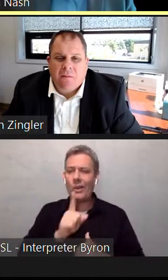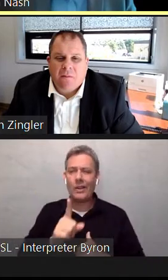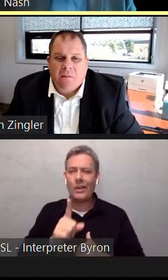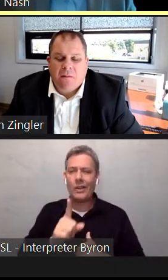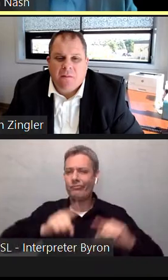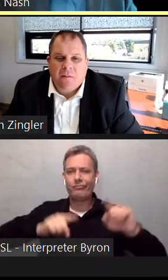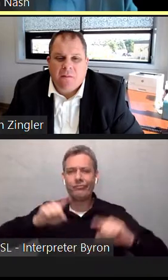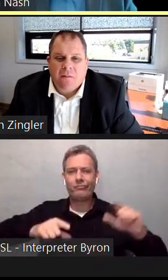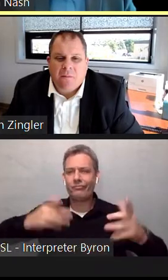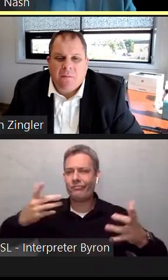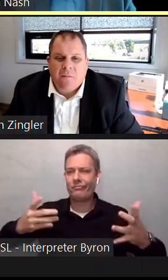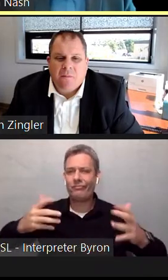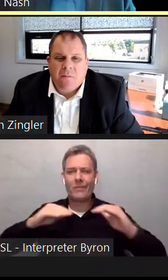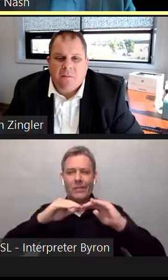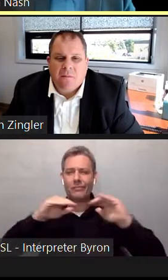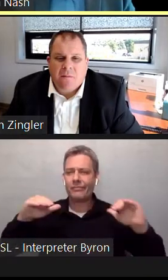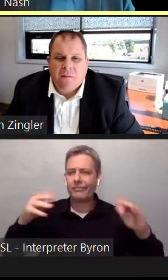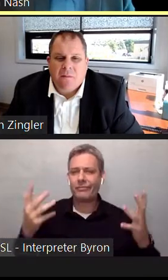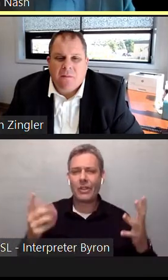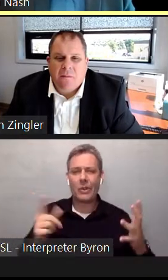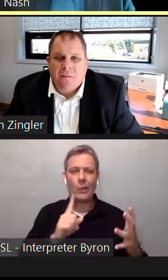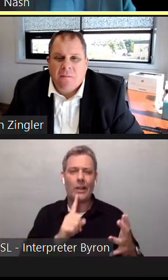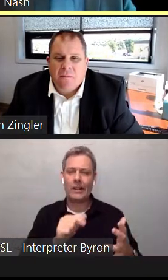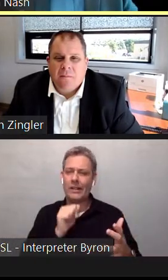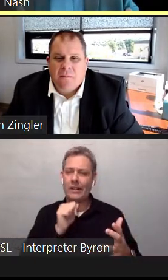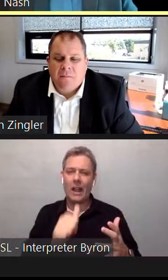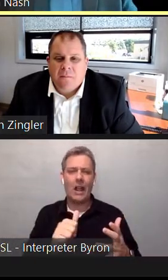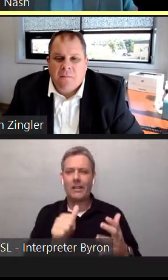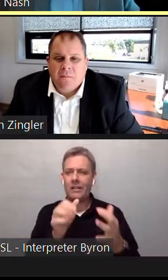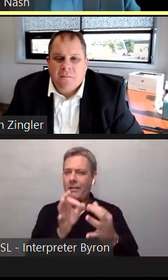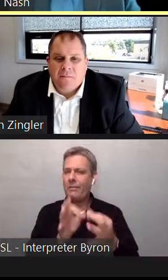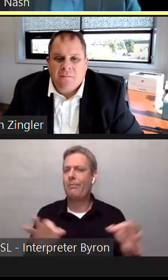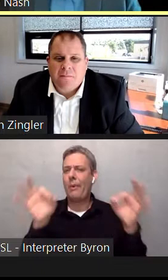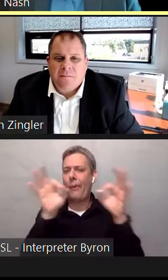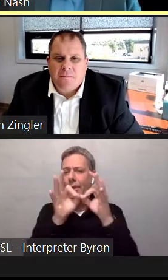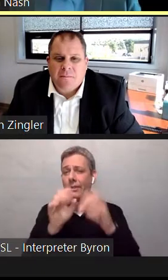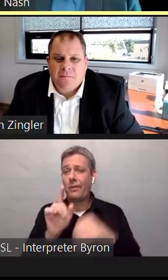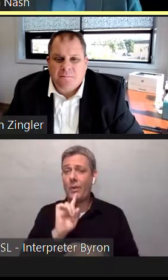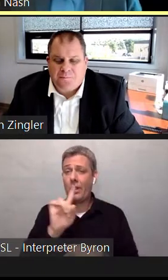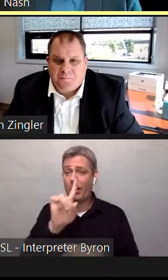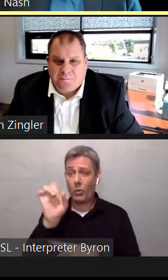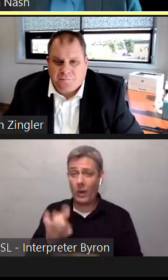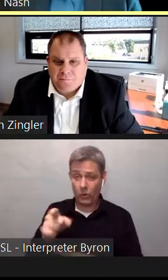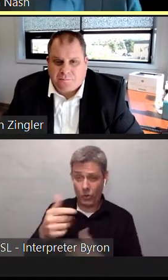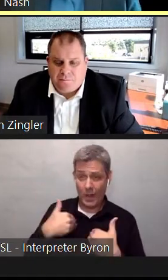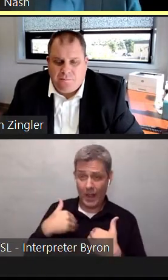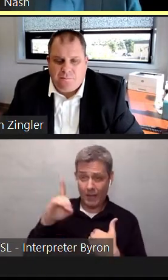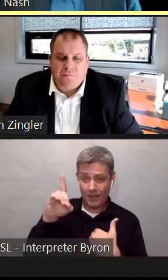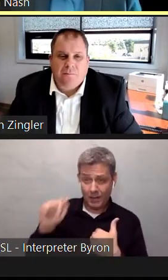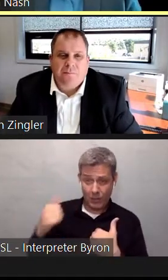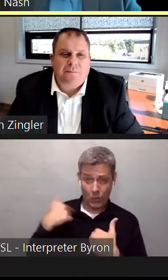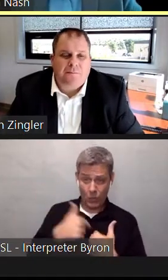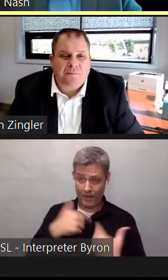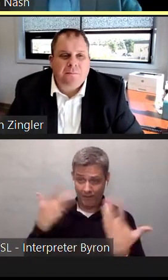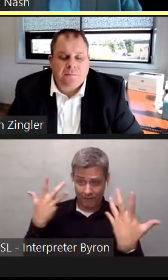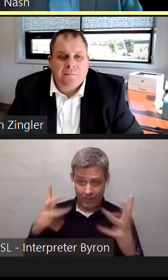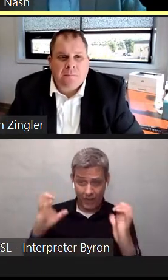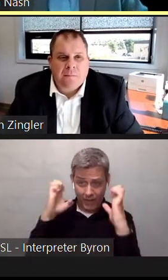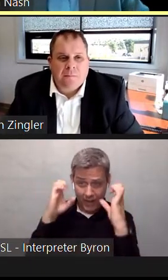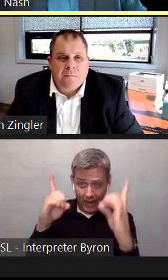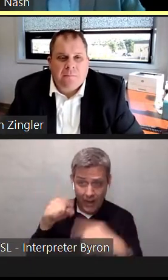comorbid issues are not necessarily the driving factor. The question is, do you have a disability, and have we educated you